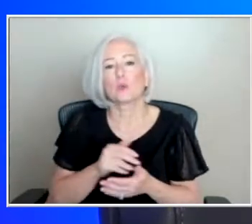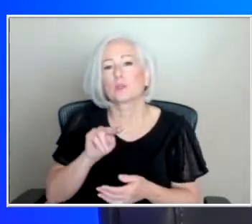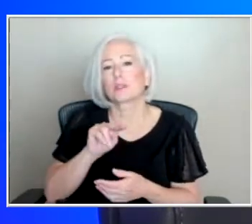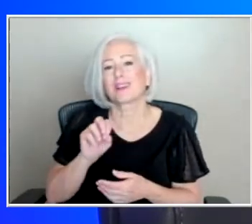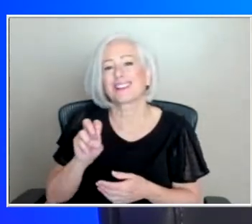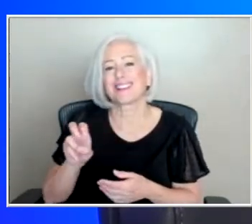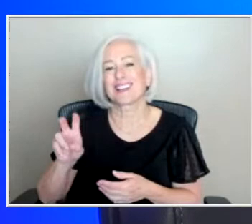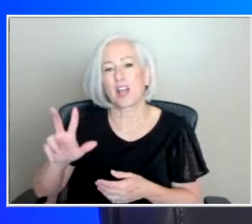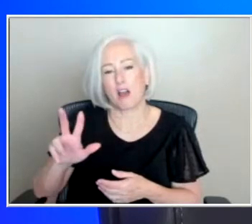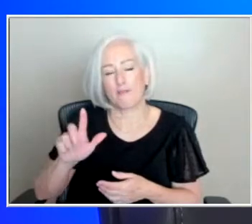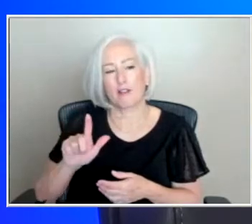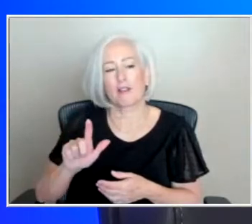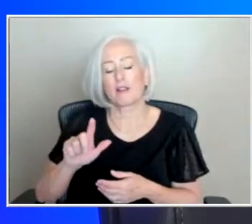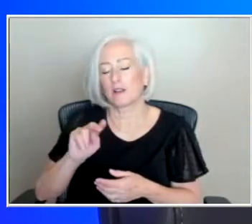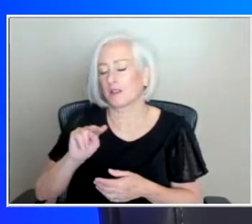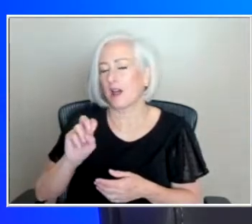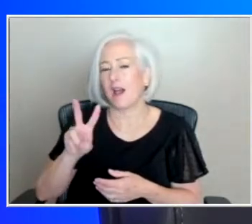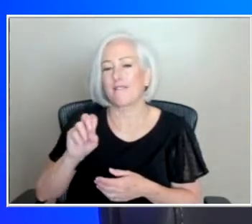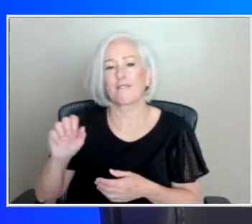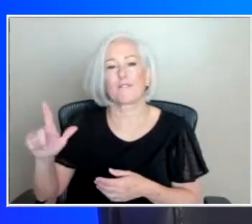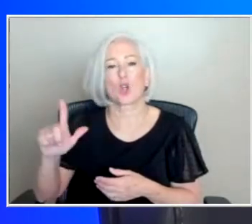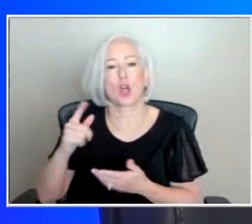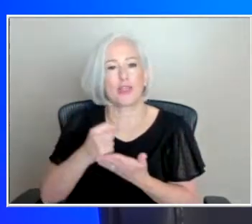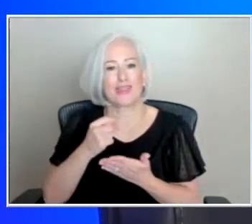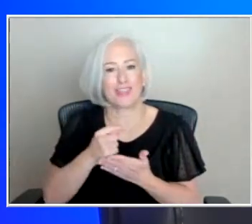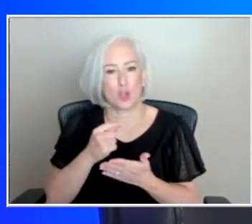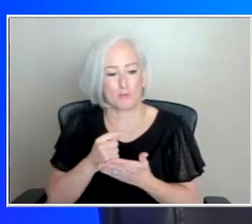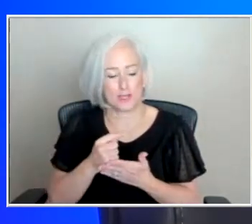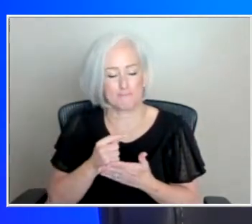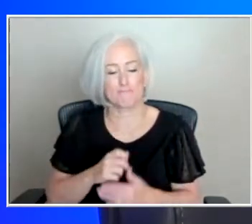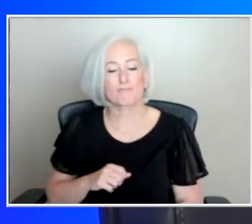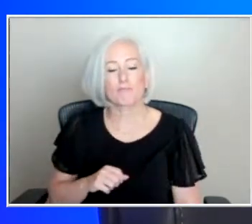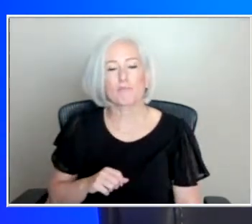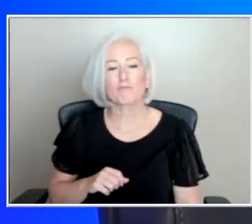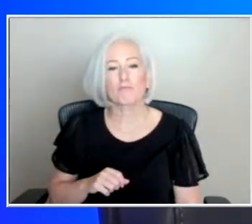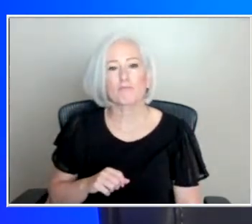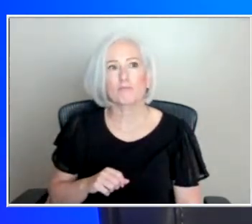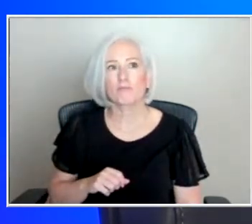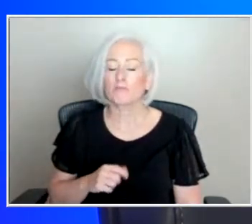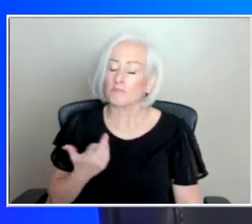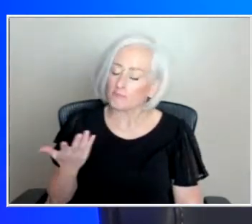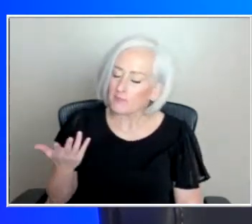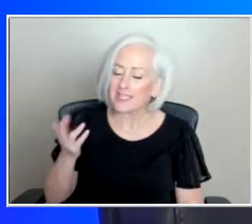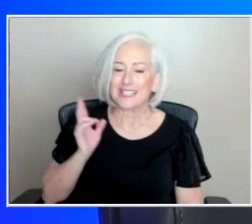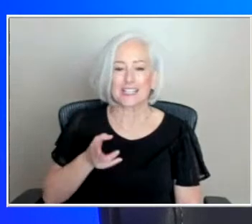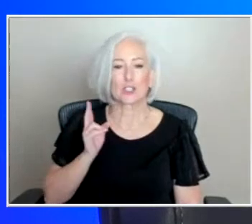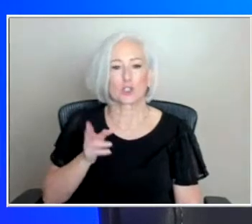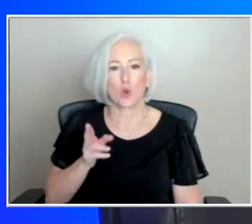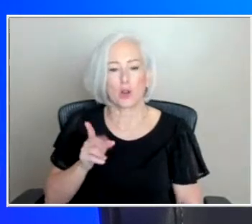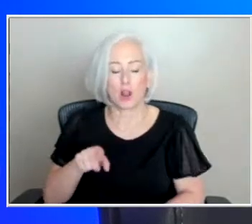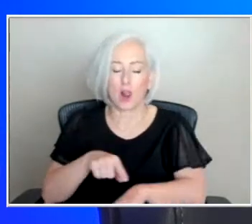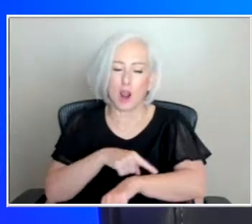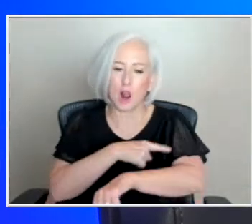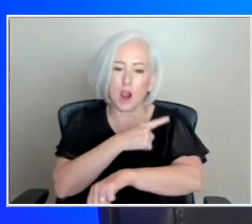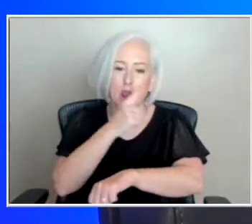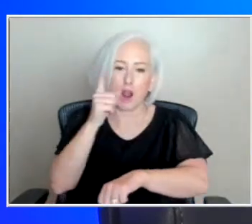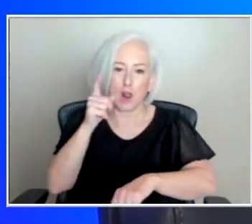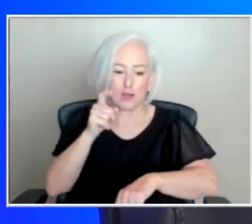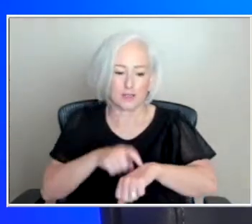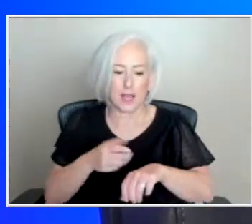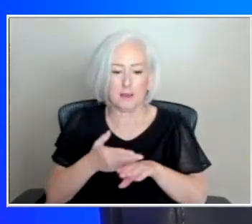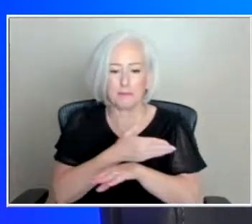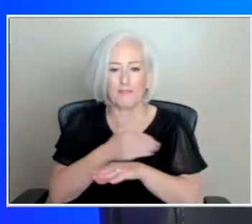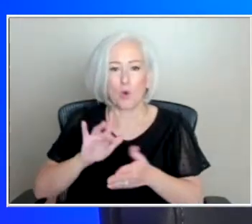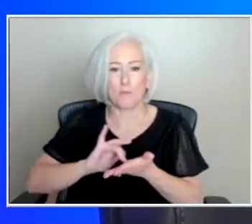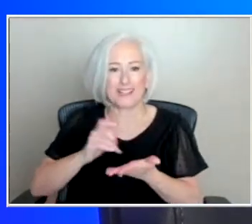develop novel therapies. Historically, it takes a long time for a drug to be approved, sometimes close to